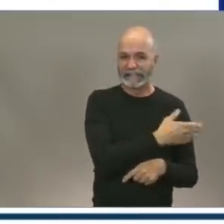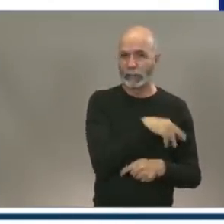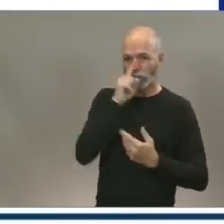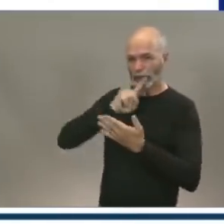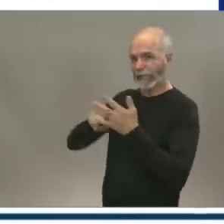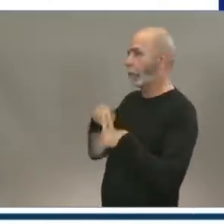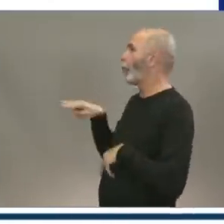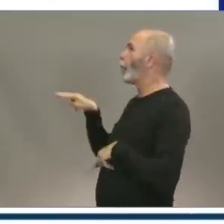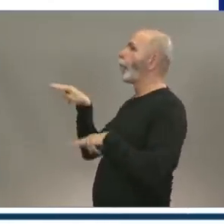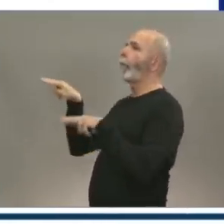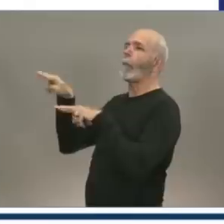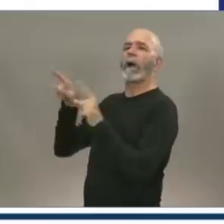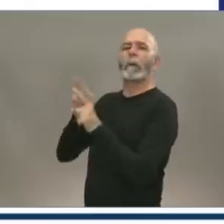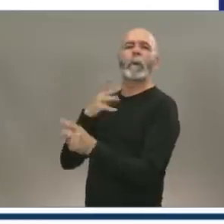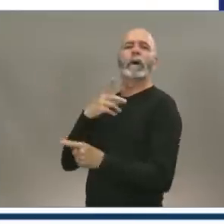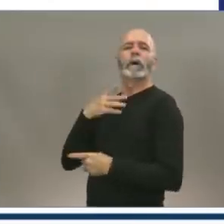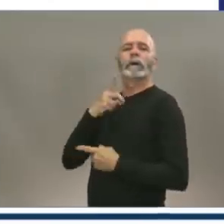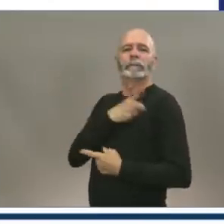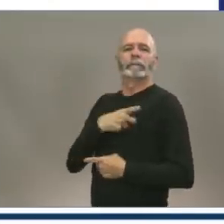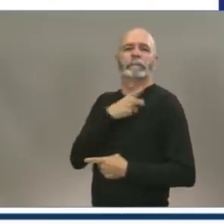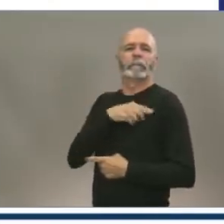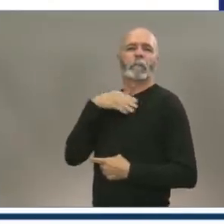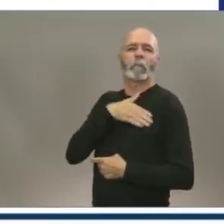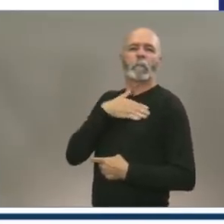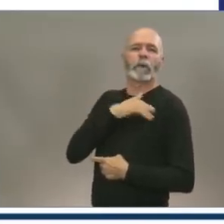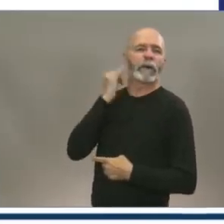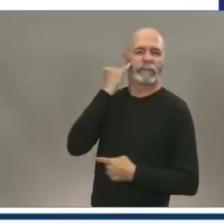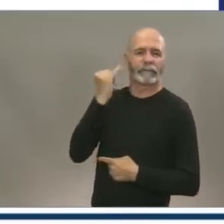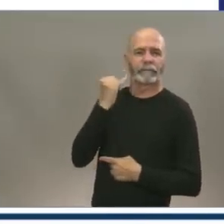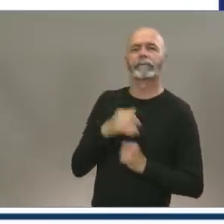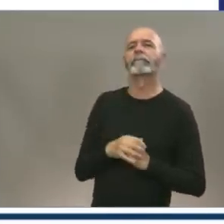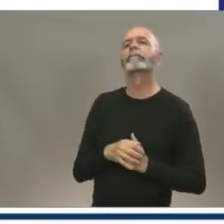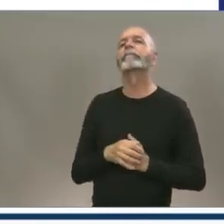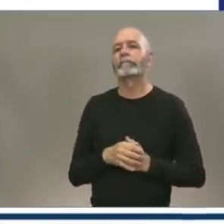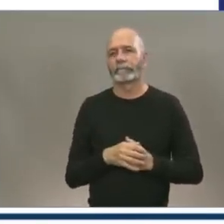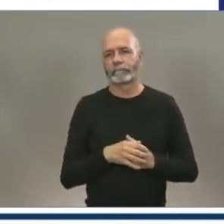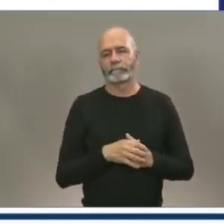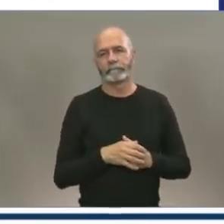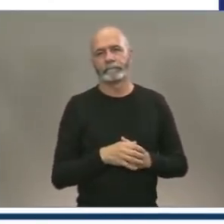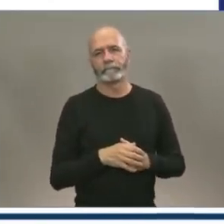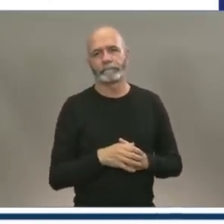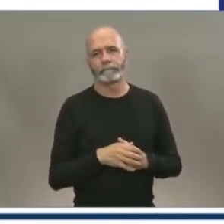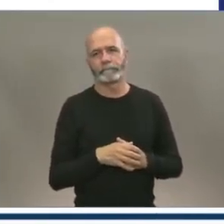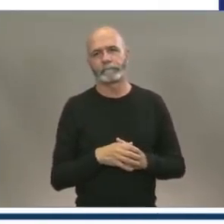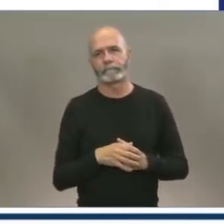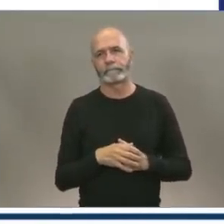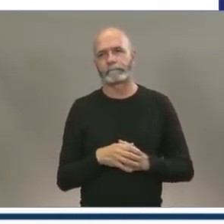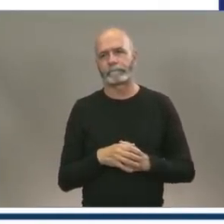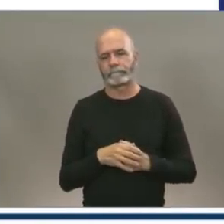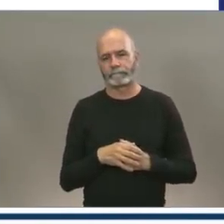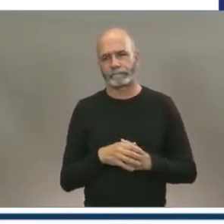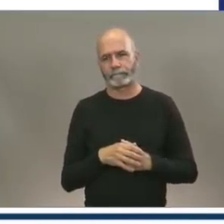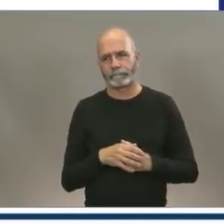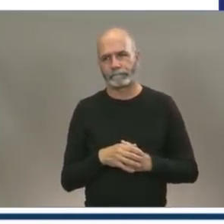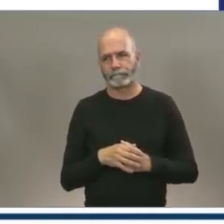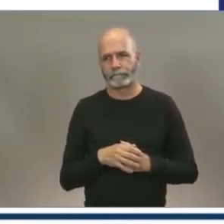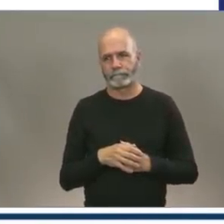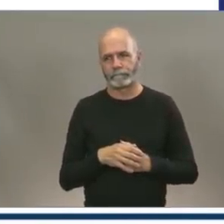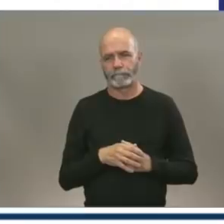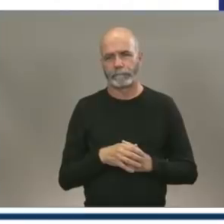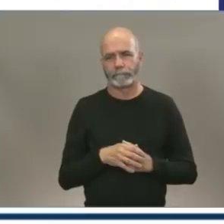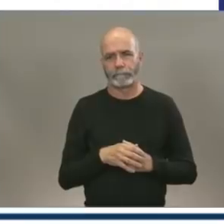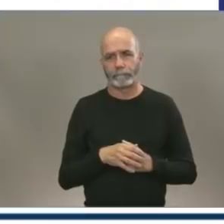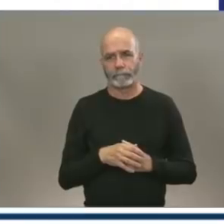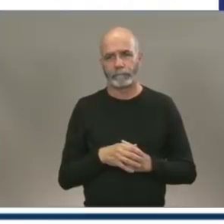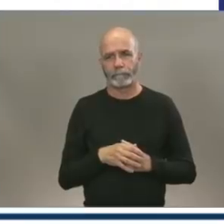Is there something that any action you're going to take or the Department of Justice will take in regards to the Amherst Police